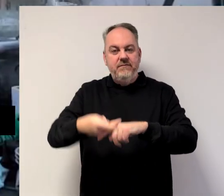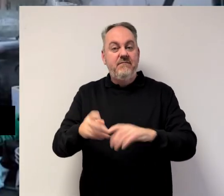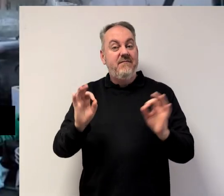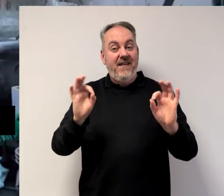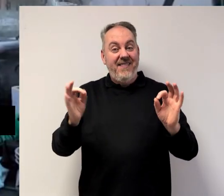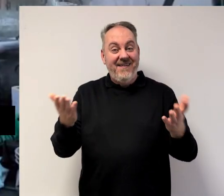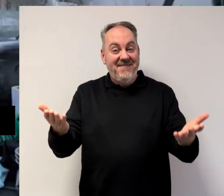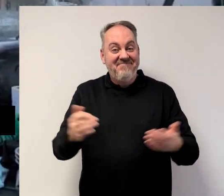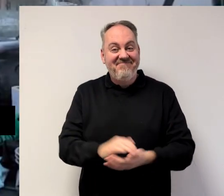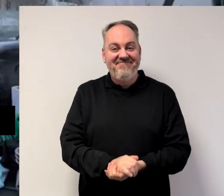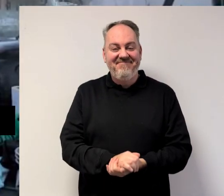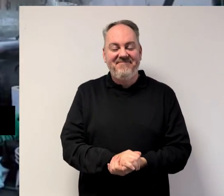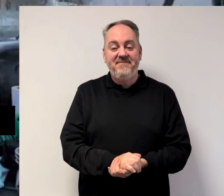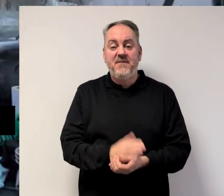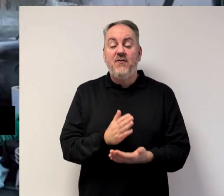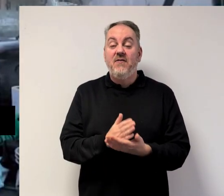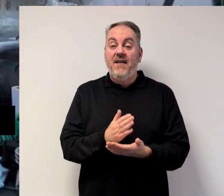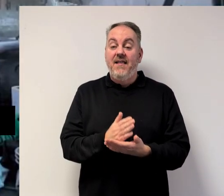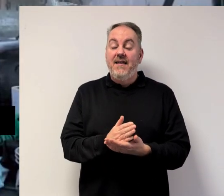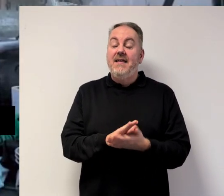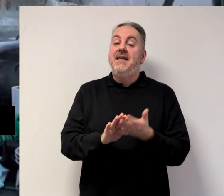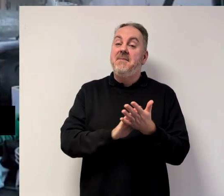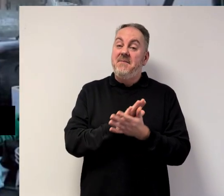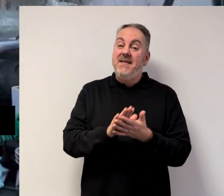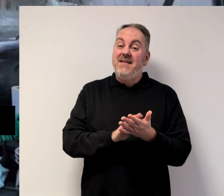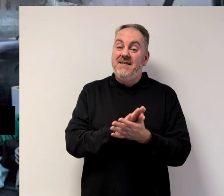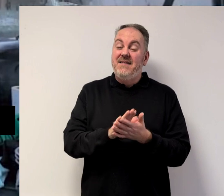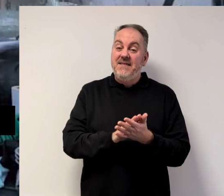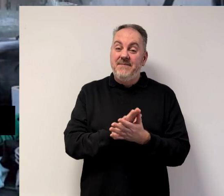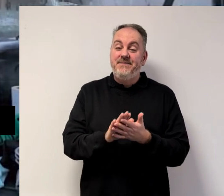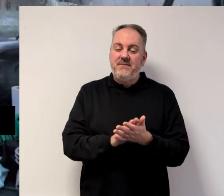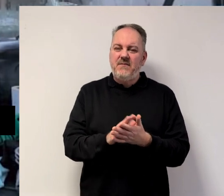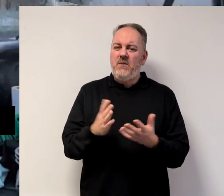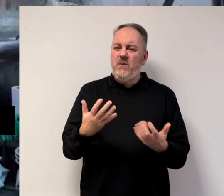And as I say, we buy very few of our tools